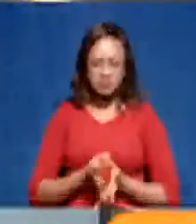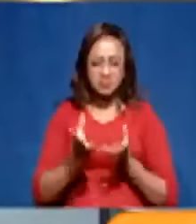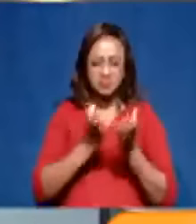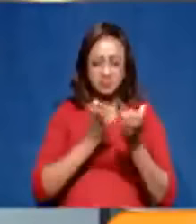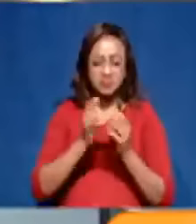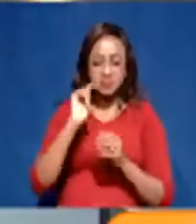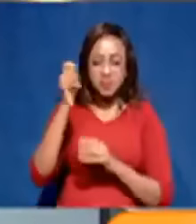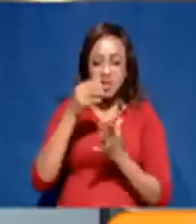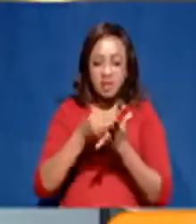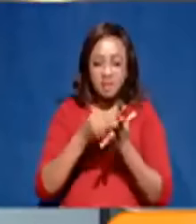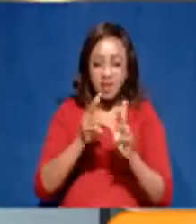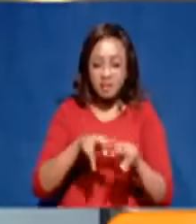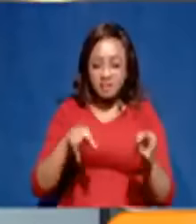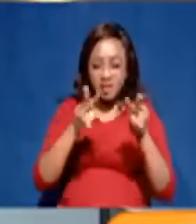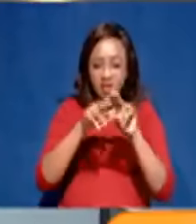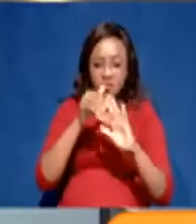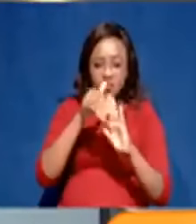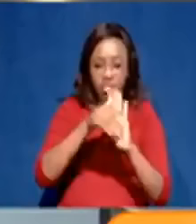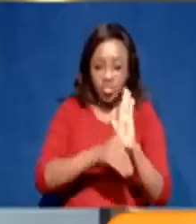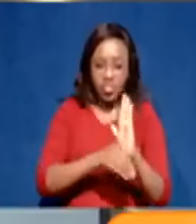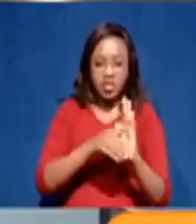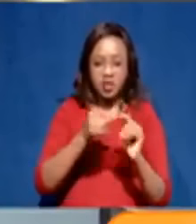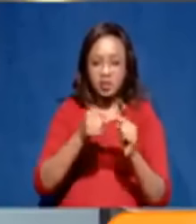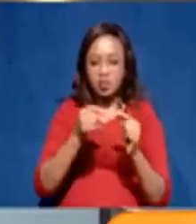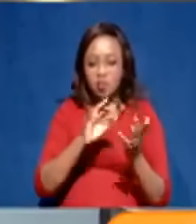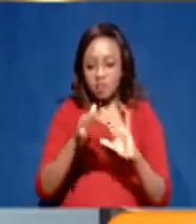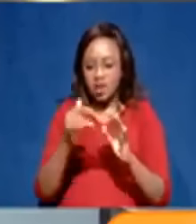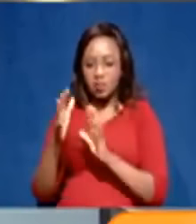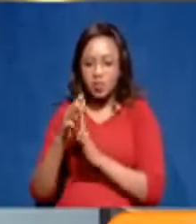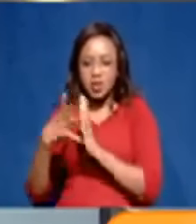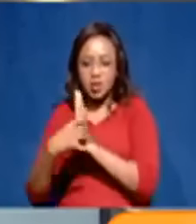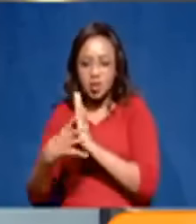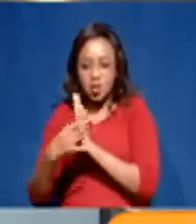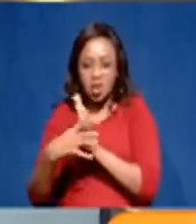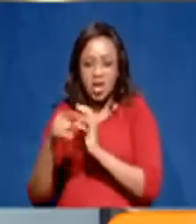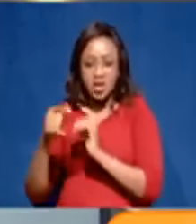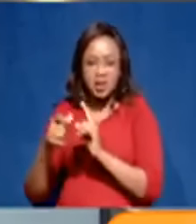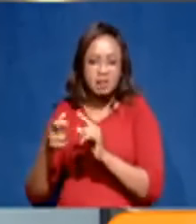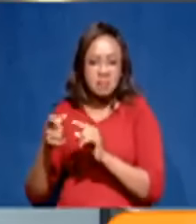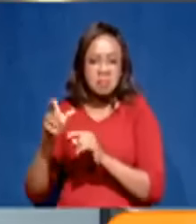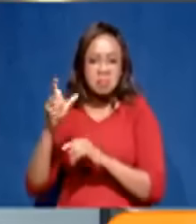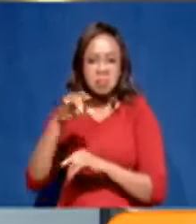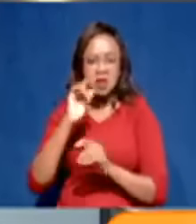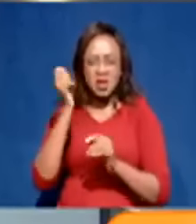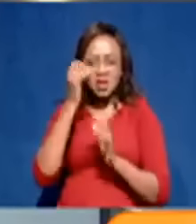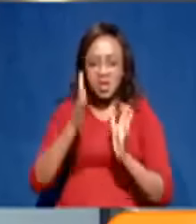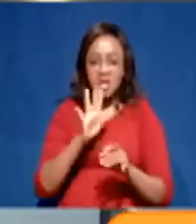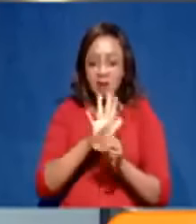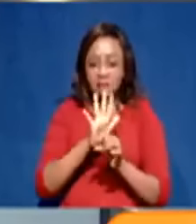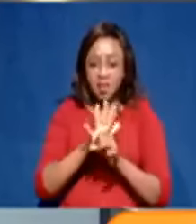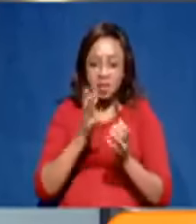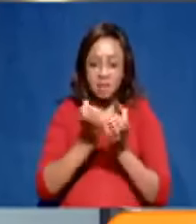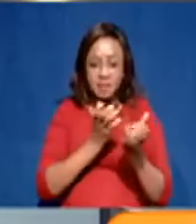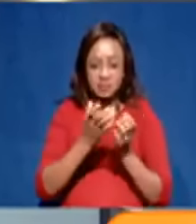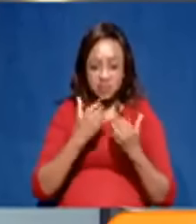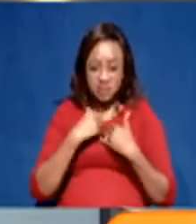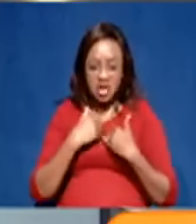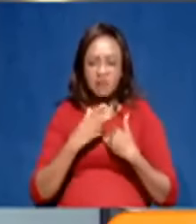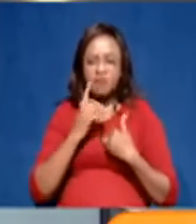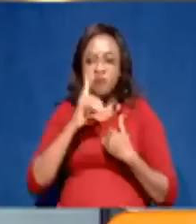As the Kenya shilling's continuous depreciation against the US dollar is putting more pressure on Kenyans, even as importers and business